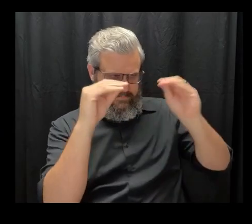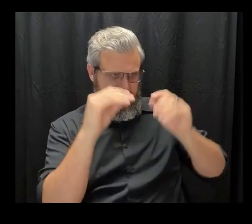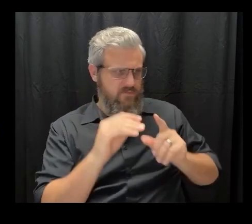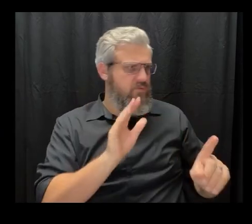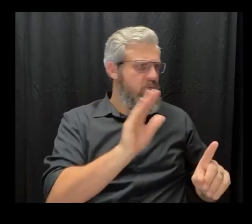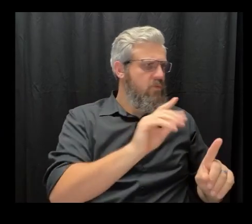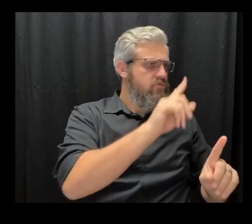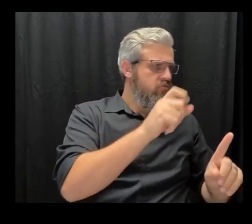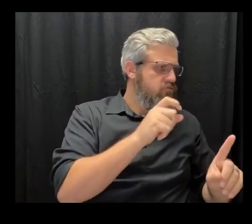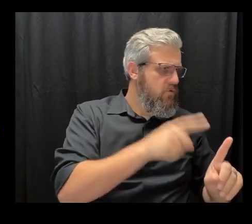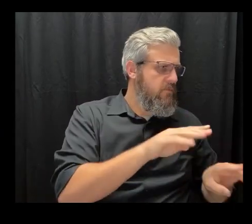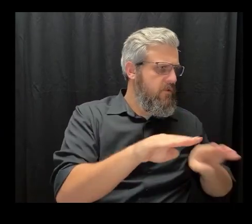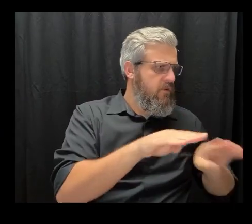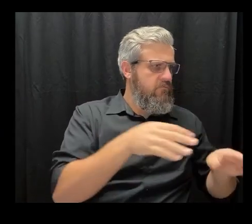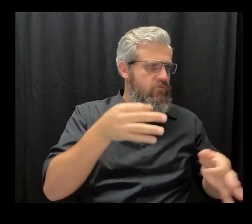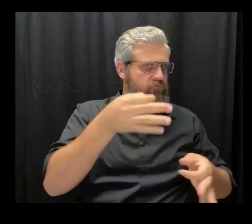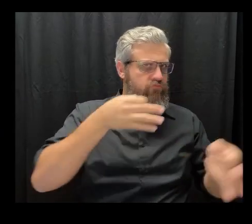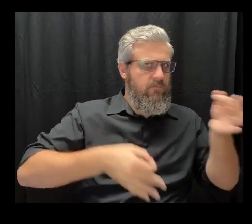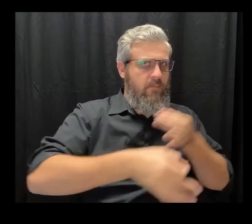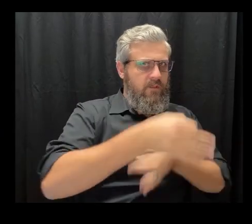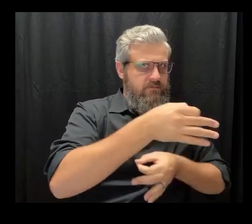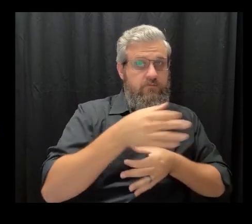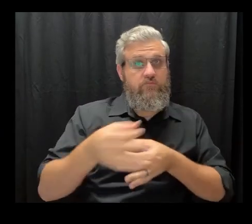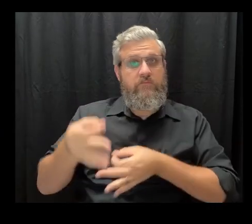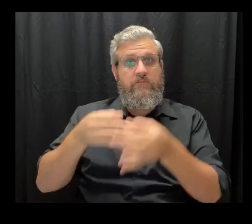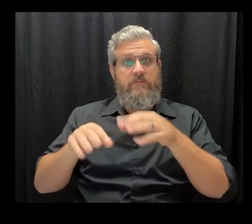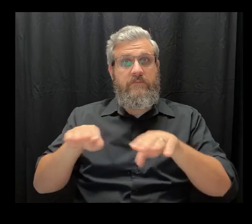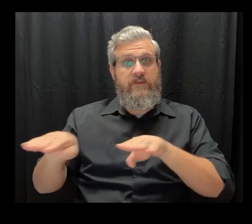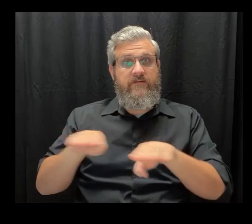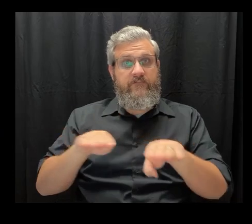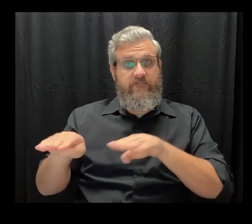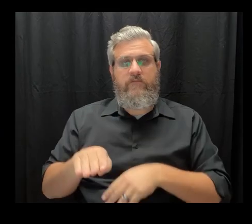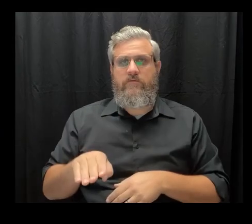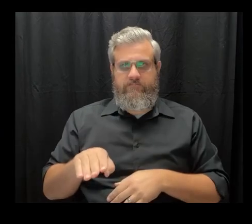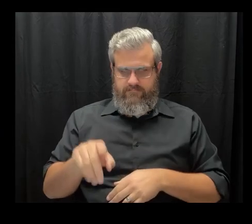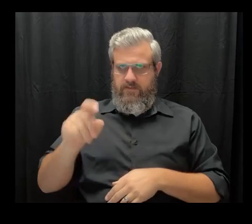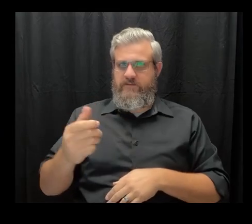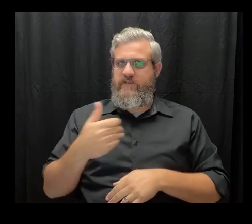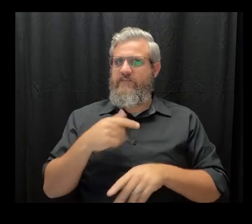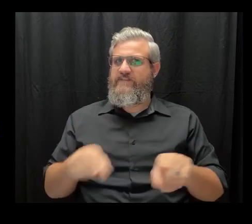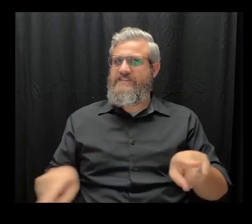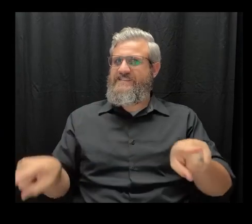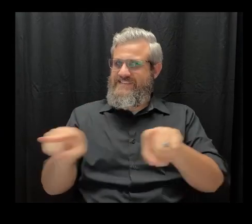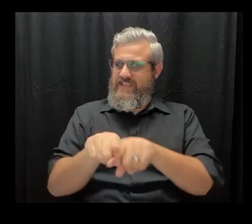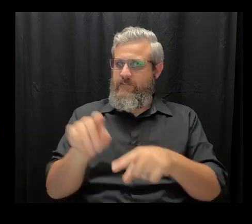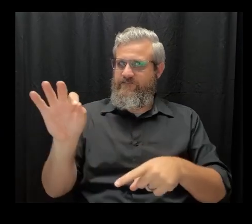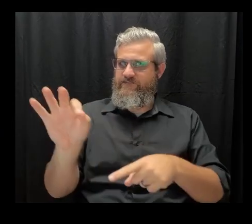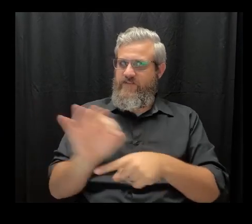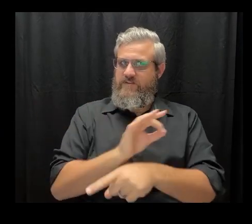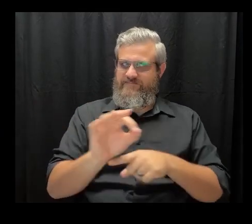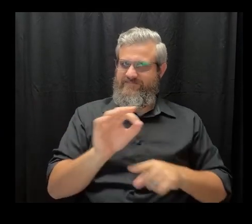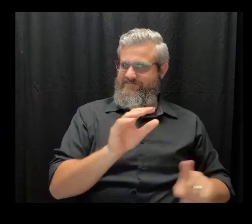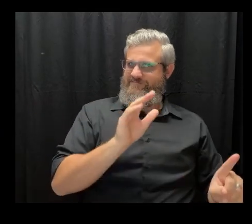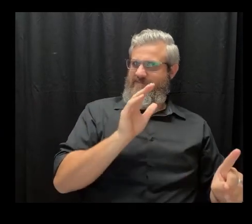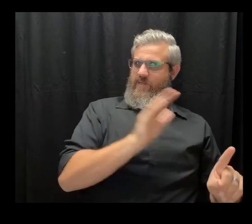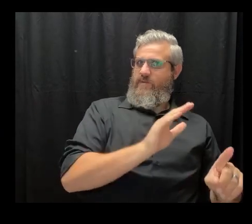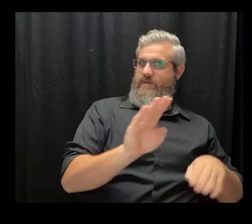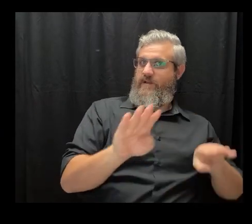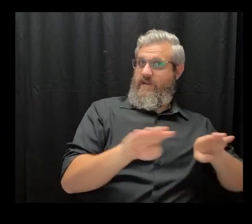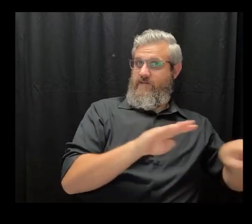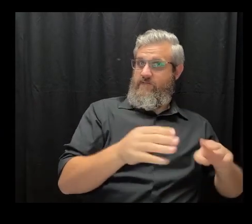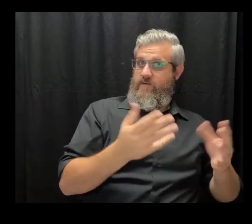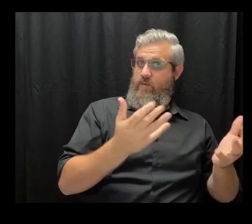behavior. Replacement behaviors must serve the same function as the behavior that we are trying to reduce. The